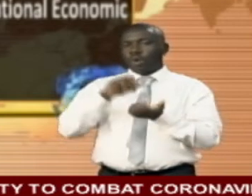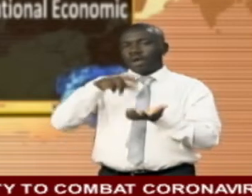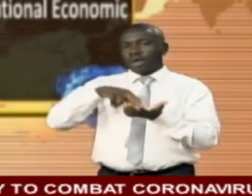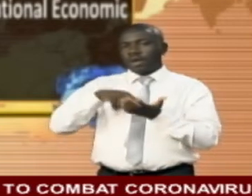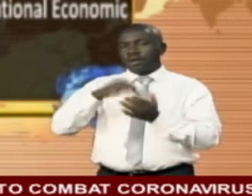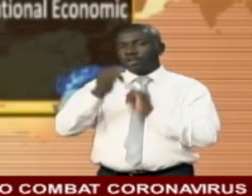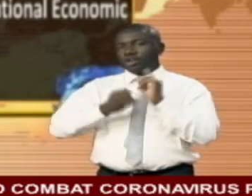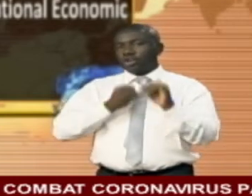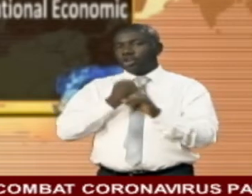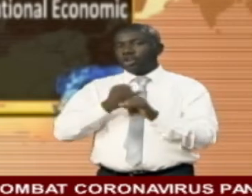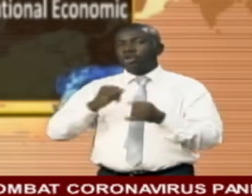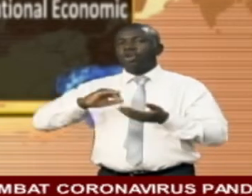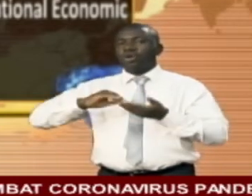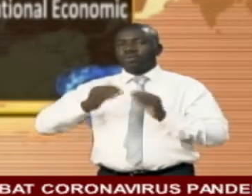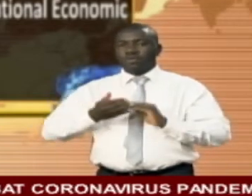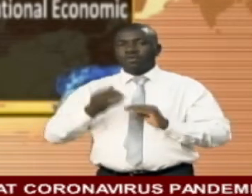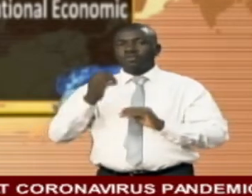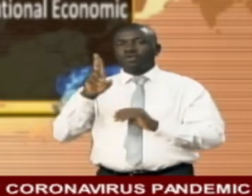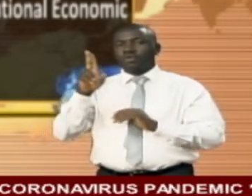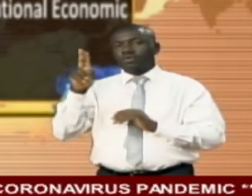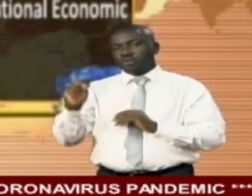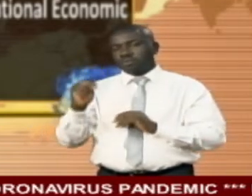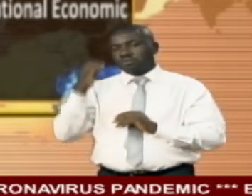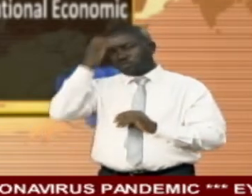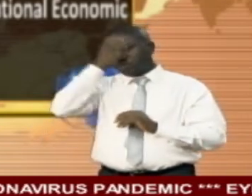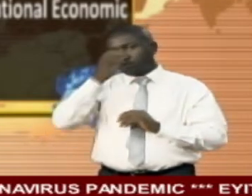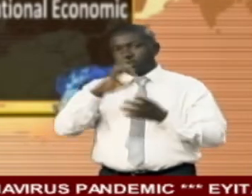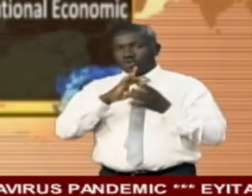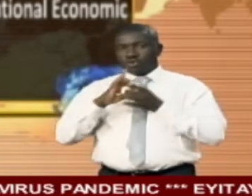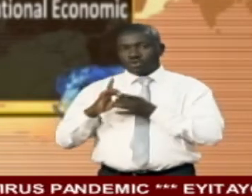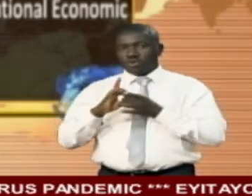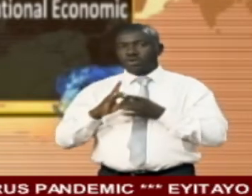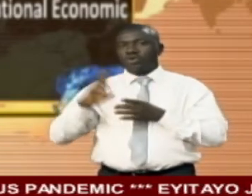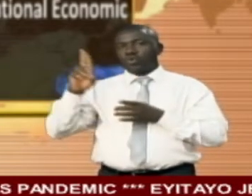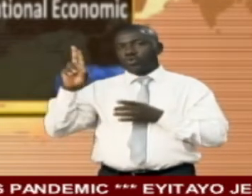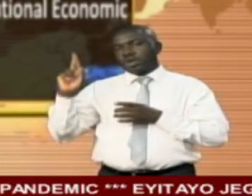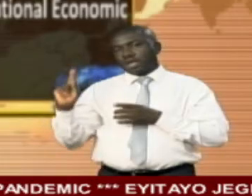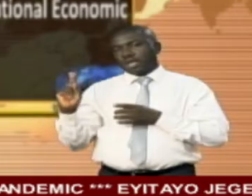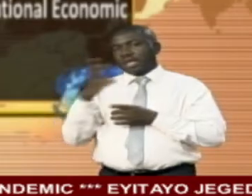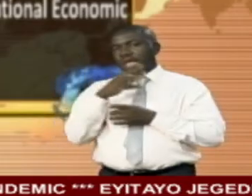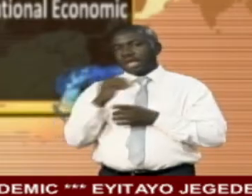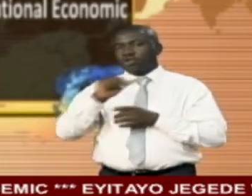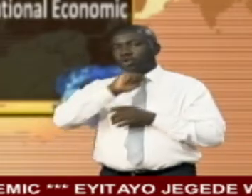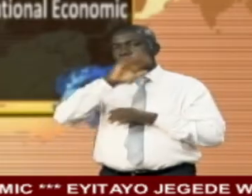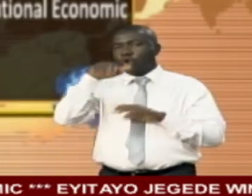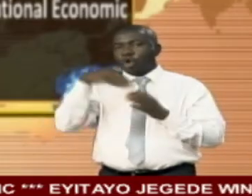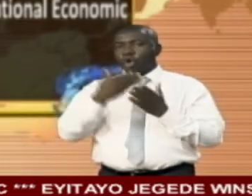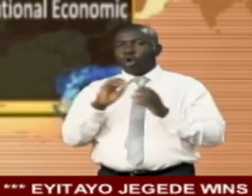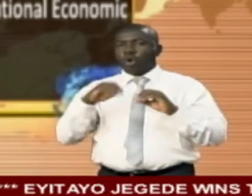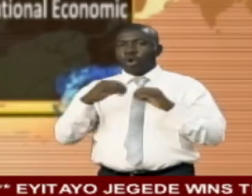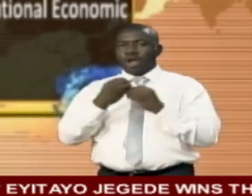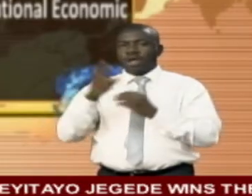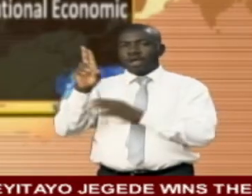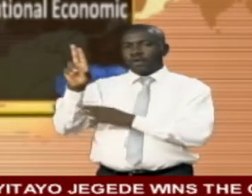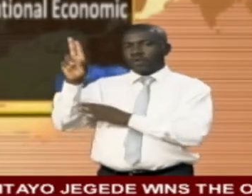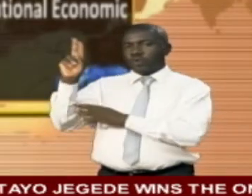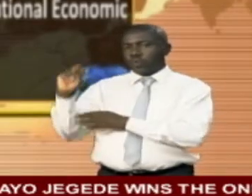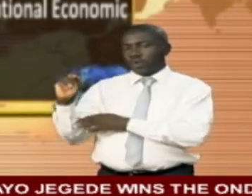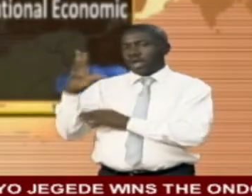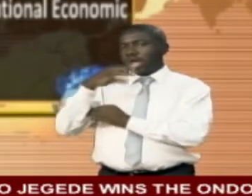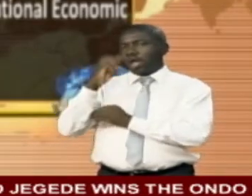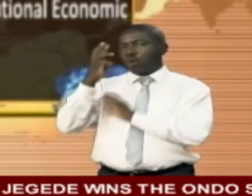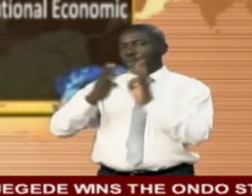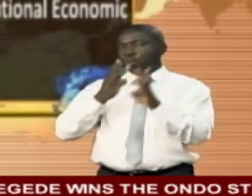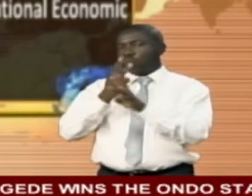community from the United Nations, European Union, United Kingdom, agencies of the United Nations, World Bank and the International